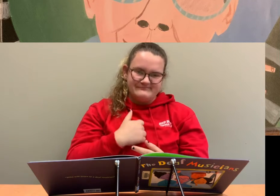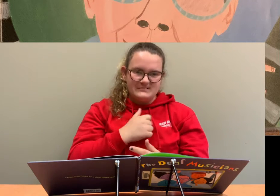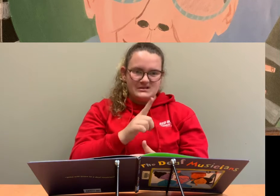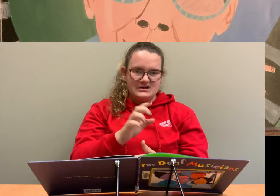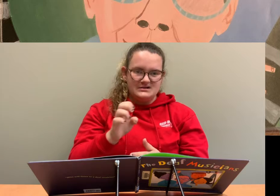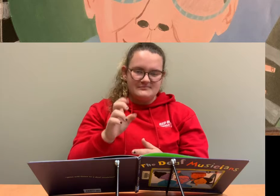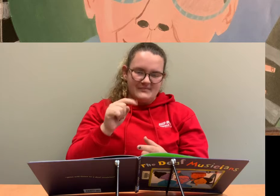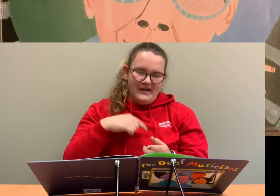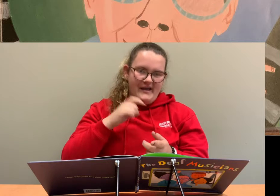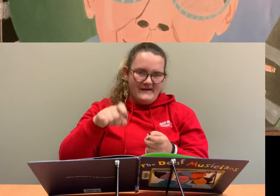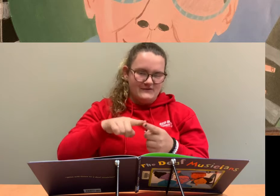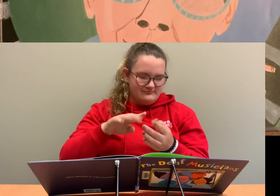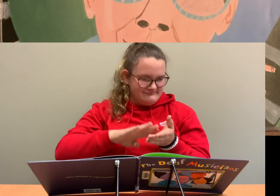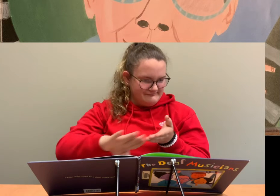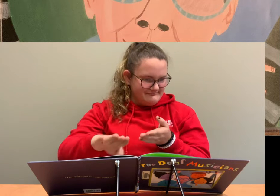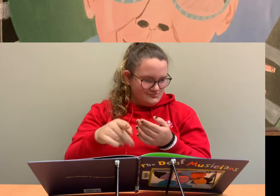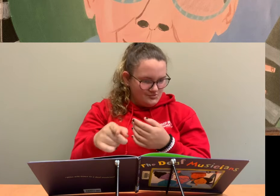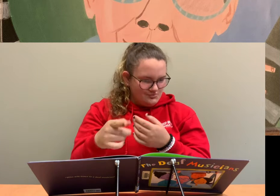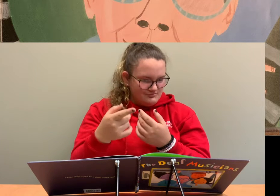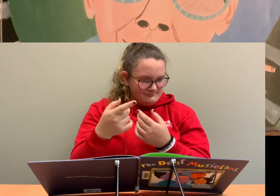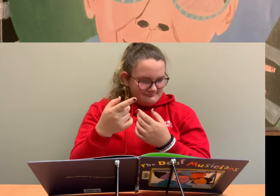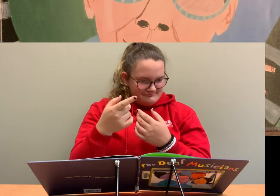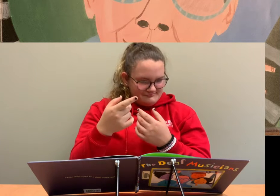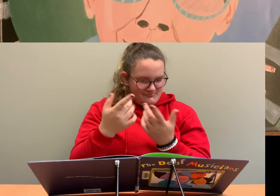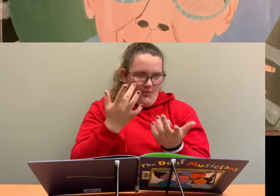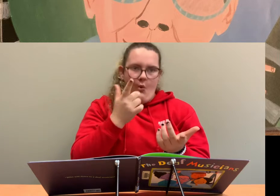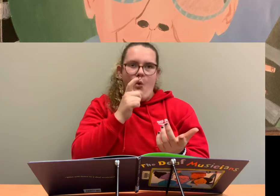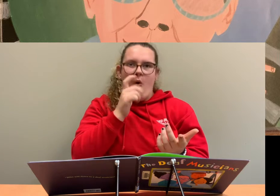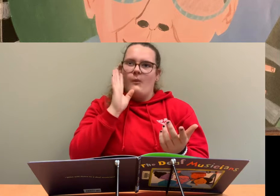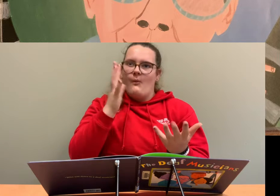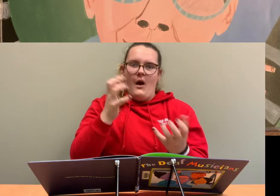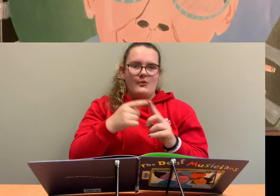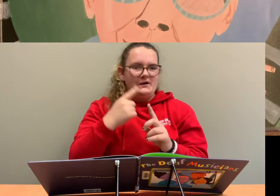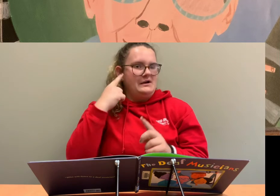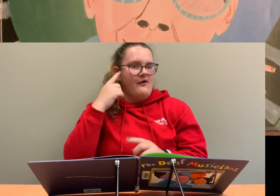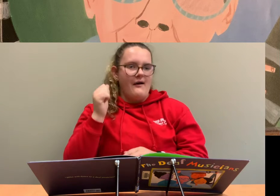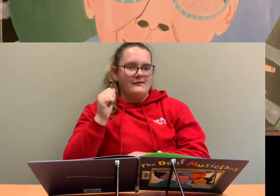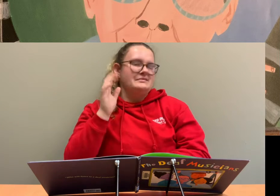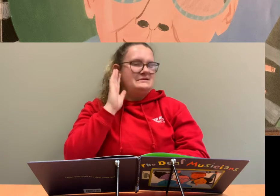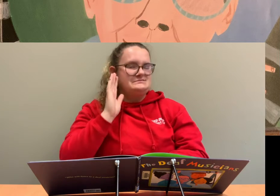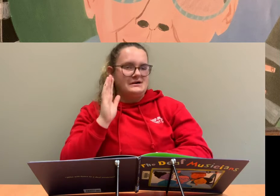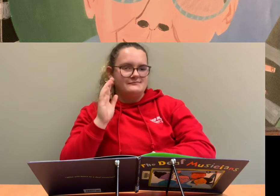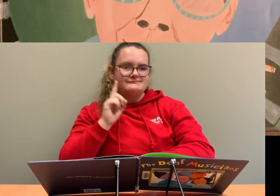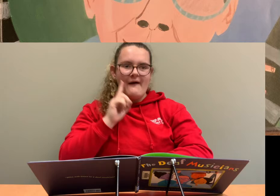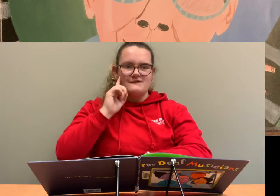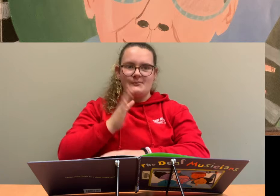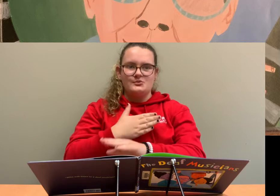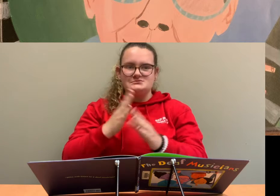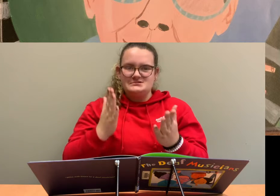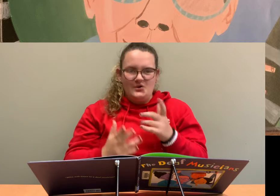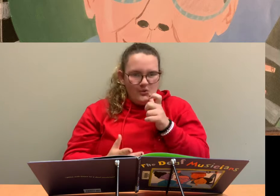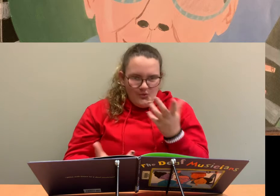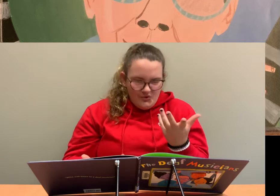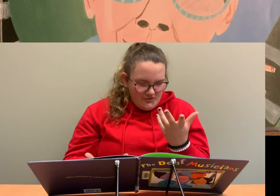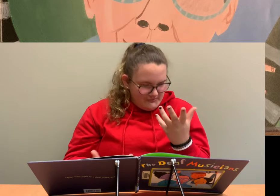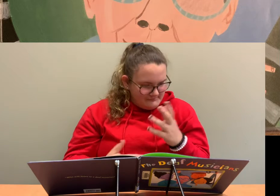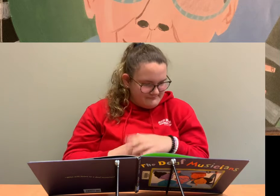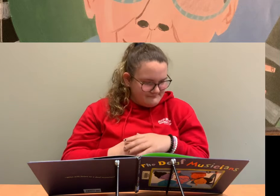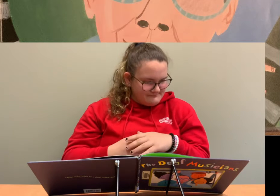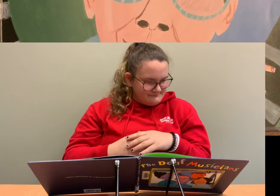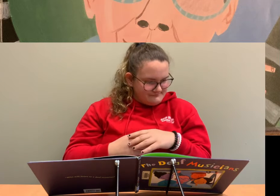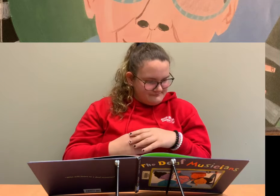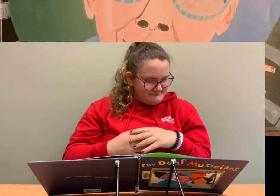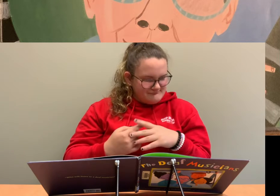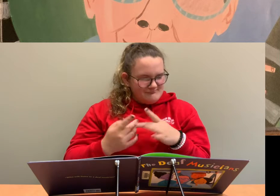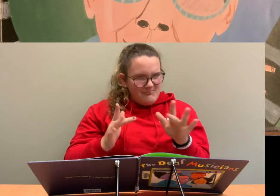noticed. And he met with him and he said, "Sorry, Lee, I'm going to have to let you go." Who would